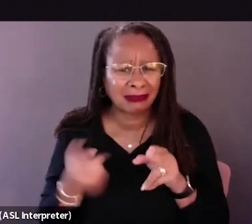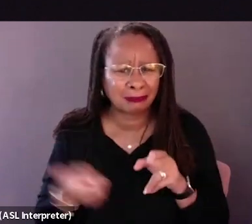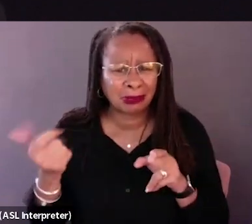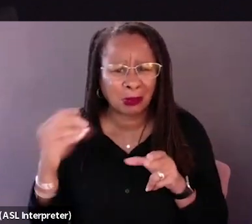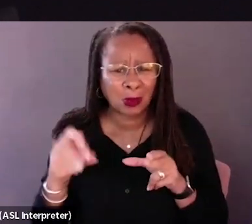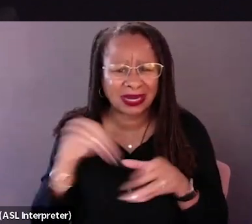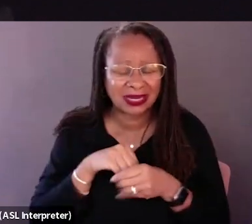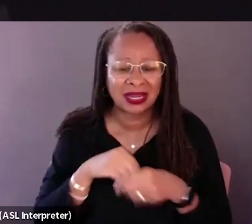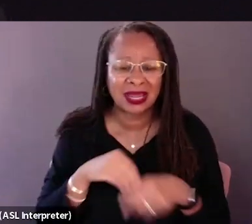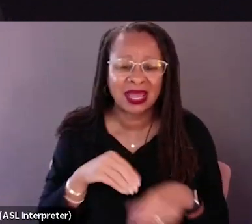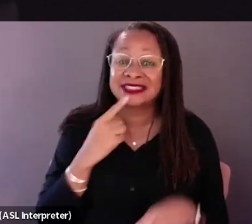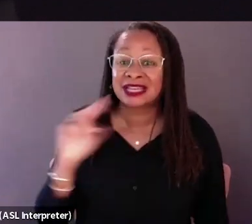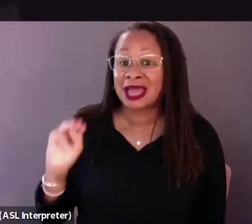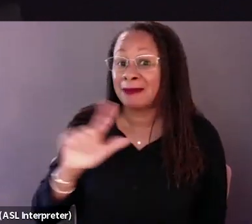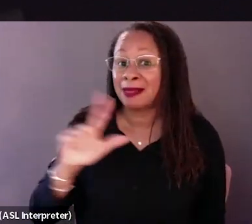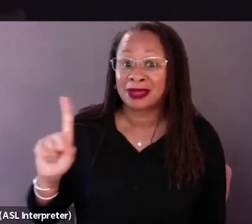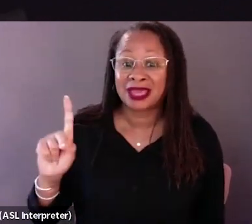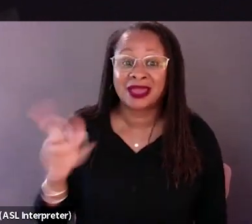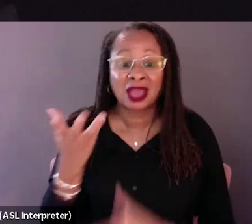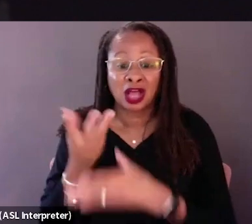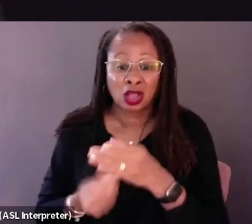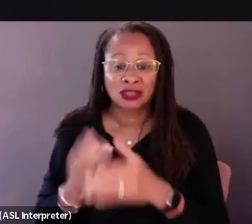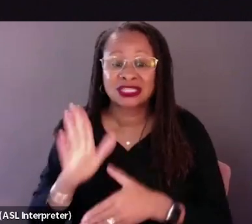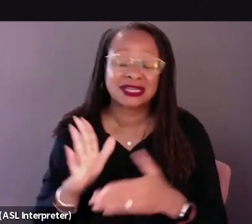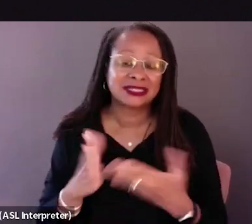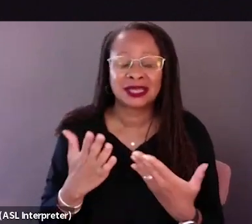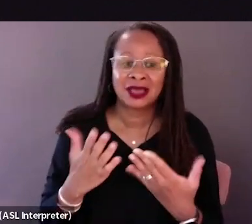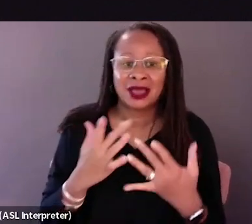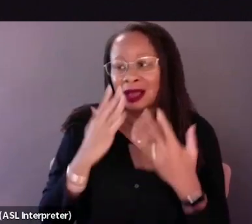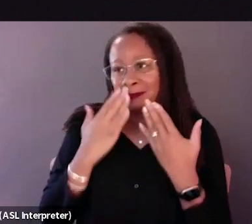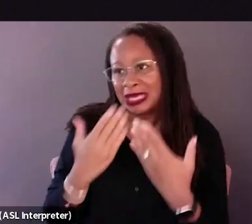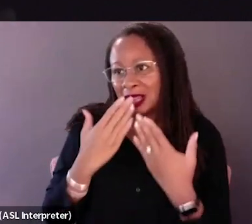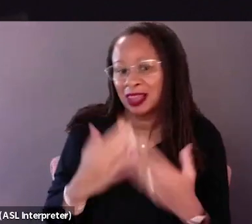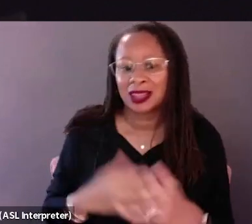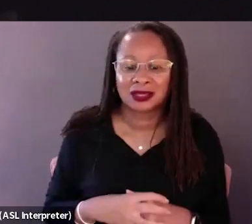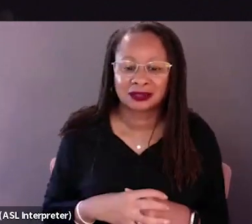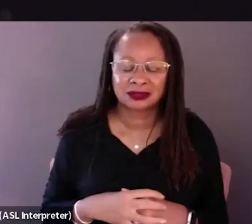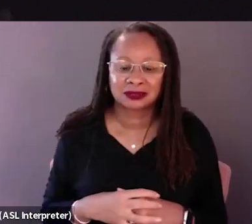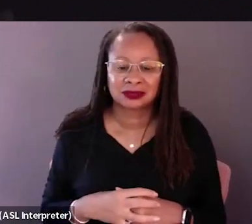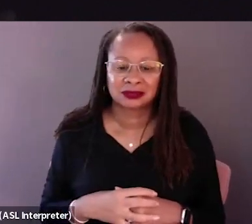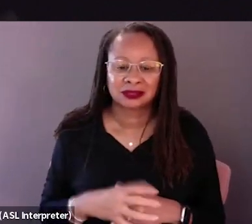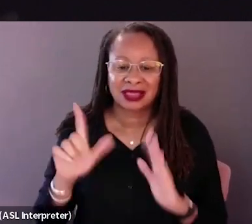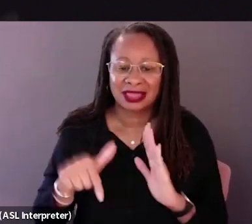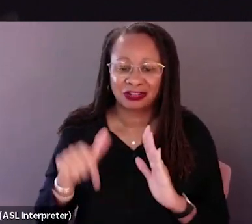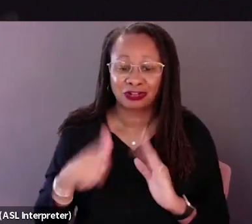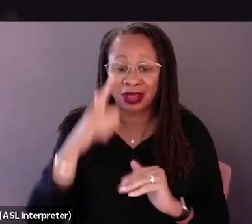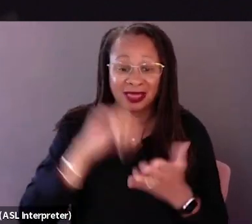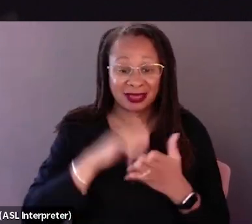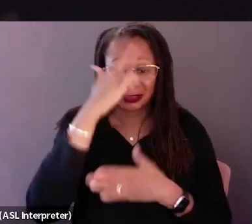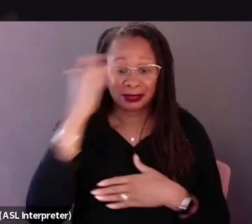said MLK like lost his appeal you know, later, and that was